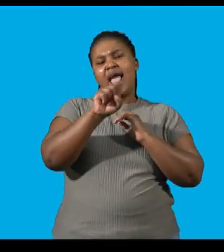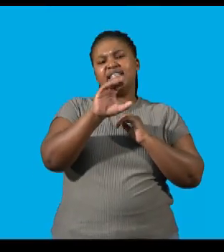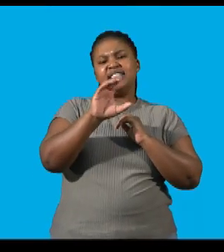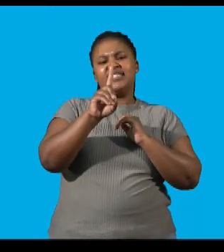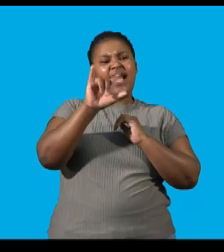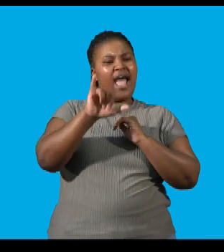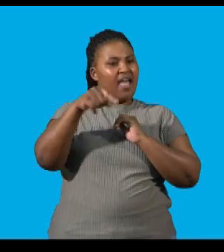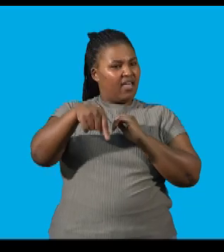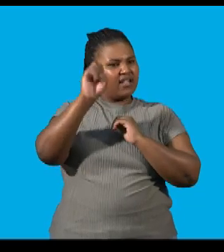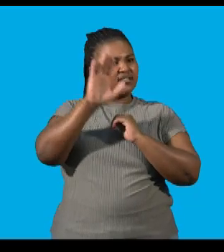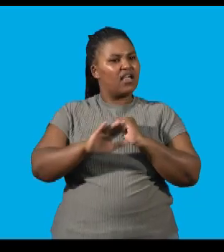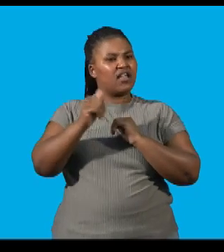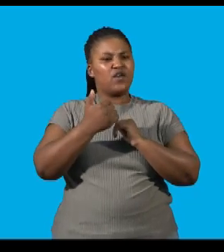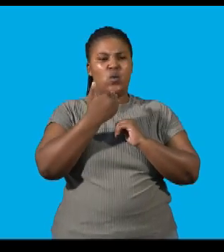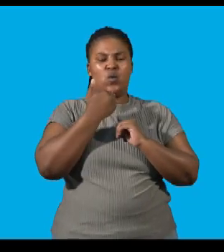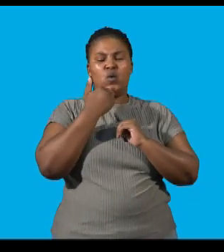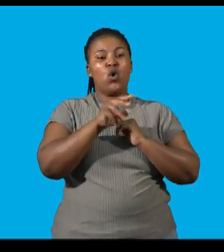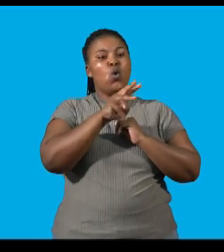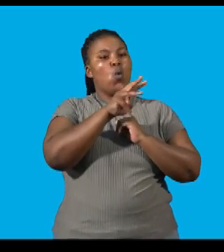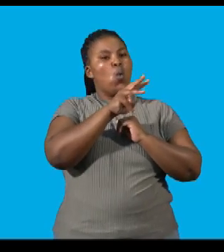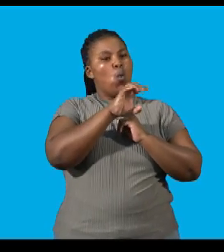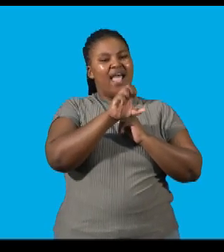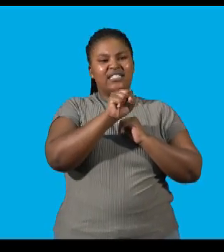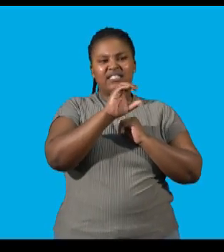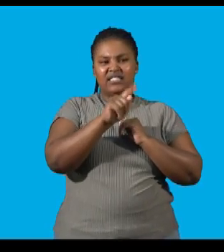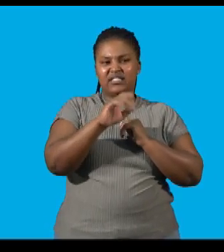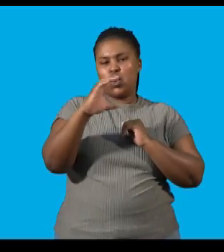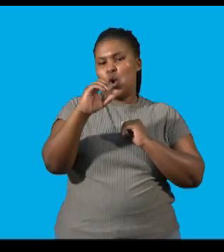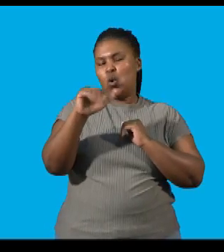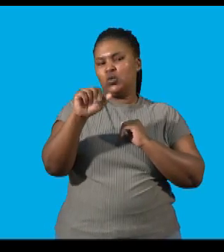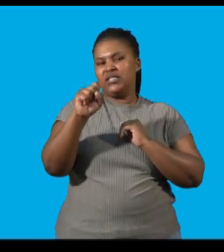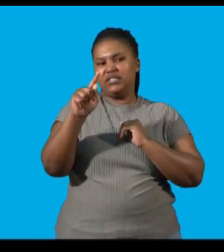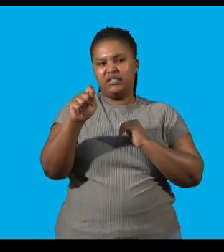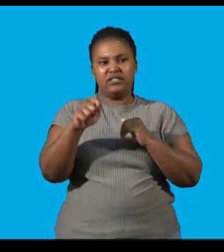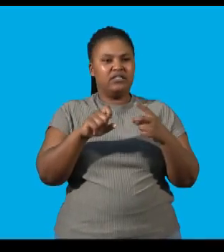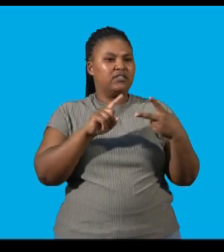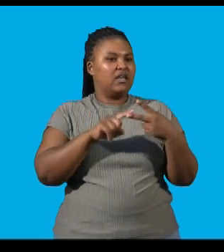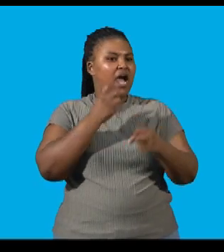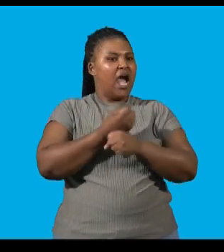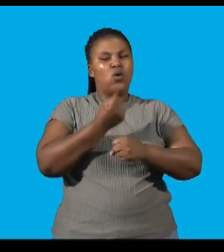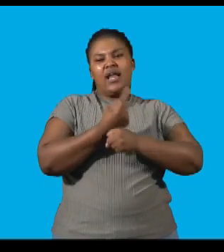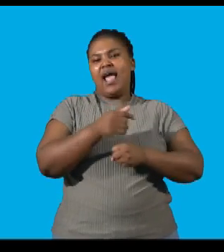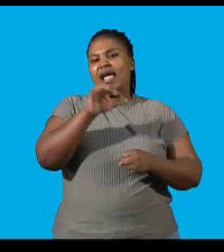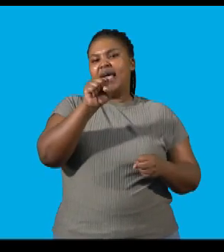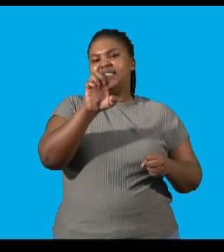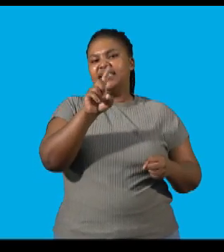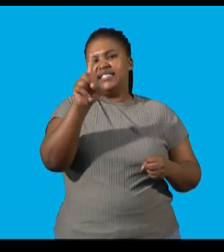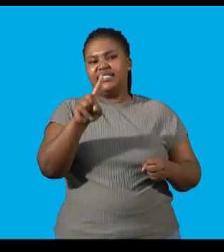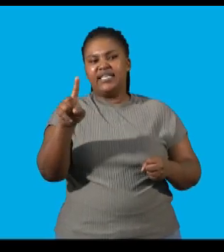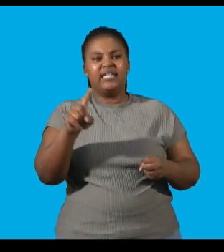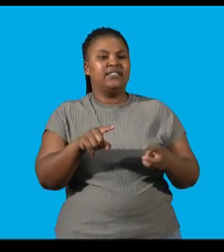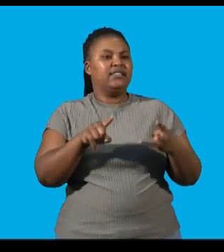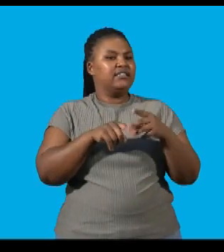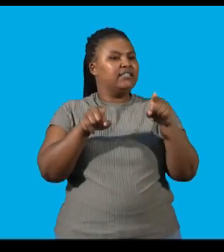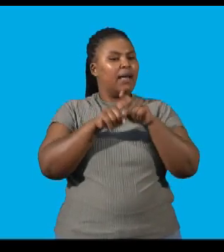in South Africa include the West Coast, the Gauteng SEZ, and also the areas